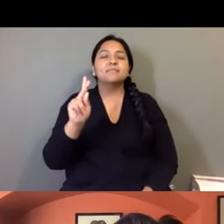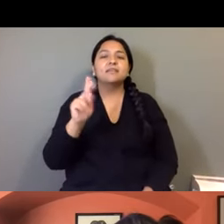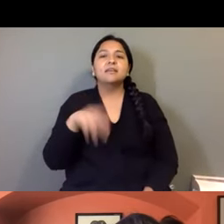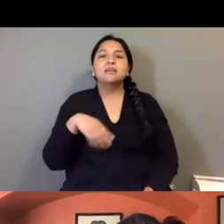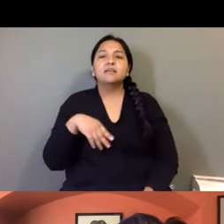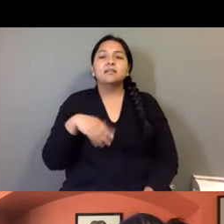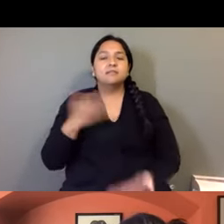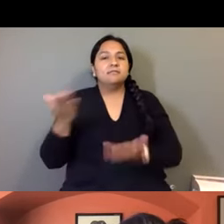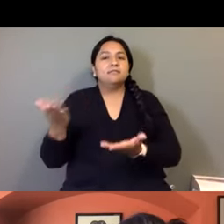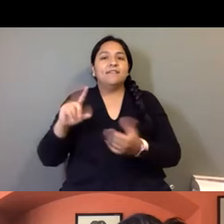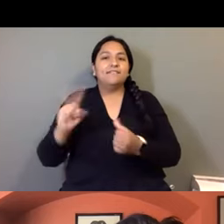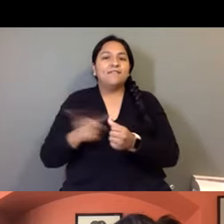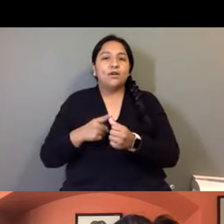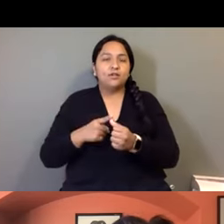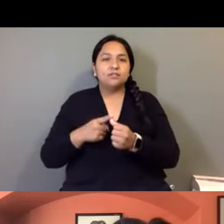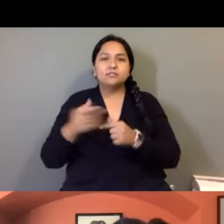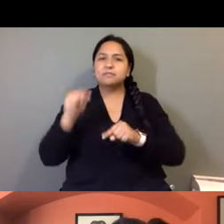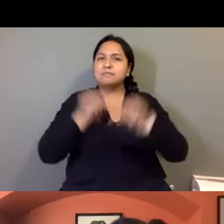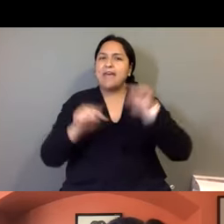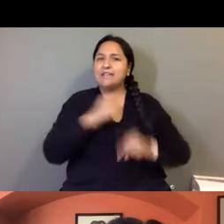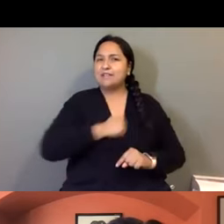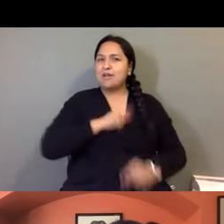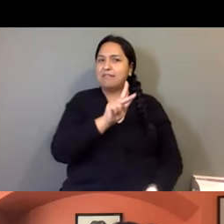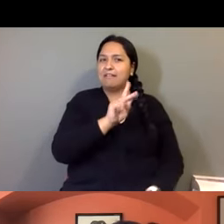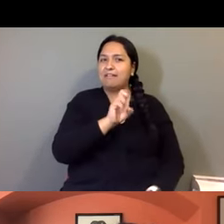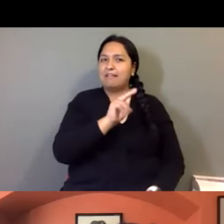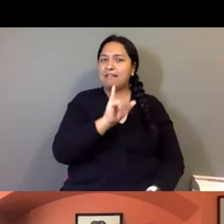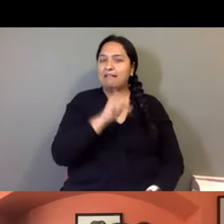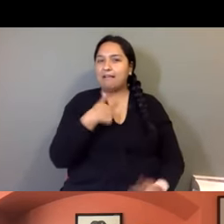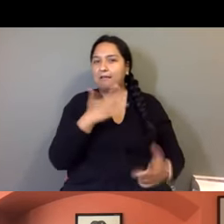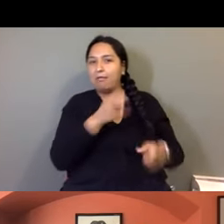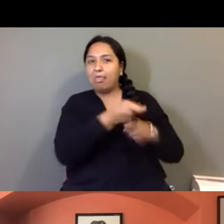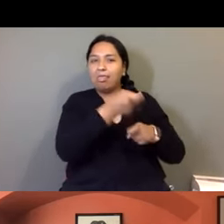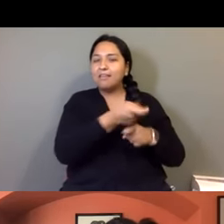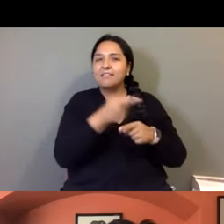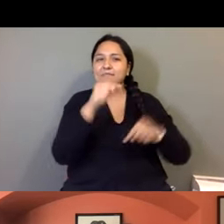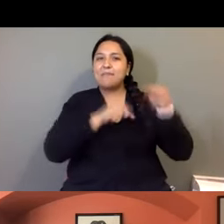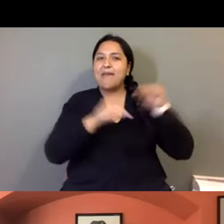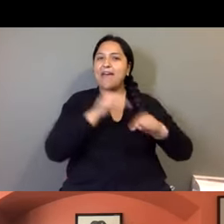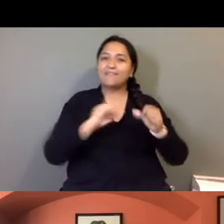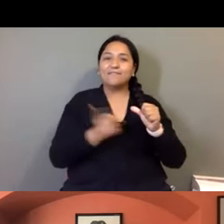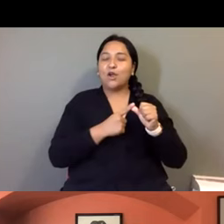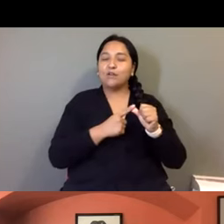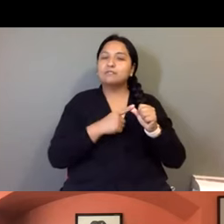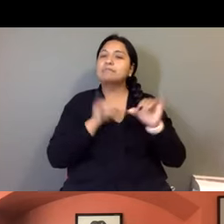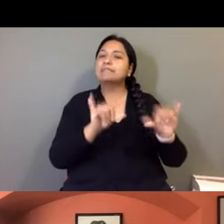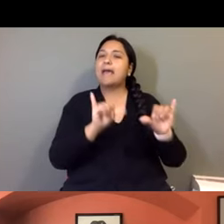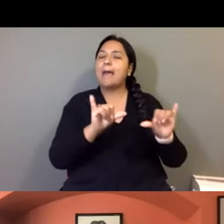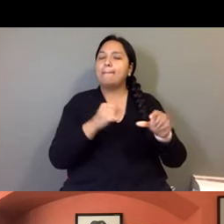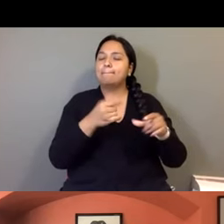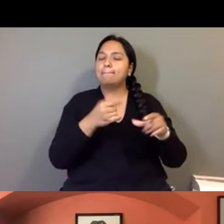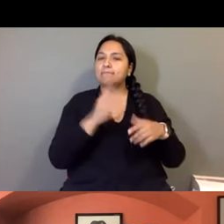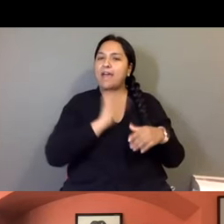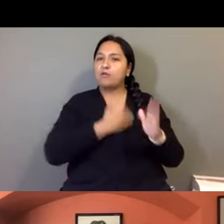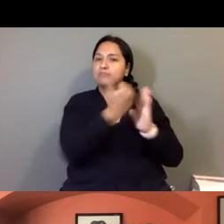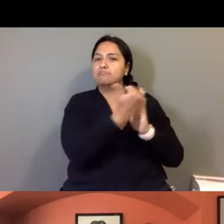Let's bring you up and let's go back. I'm sorry, Kenny, to mess with you. First, we're going to go back to the original agenda because our brilliant